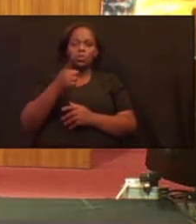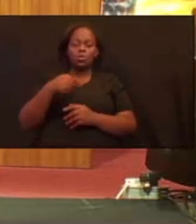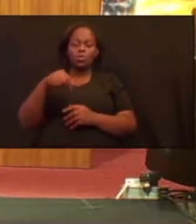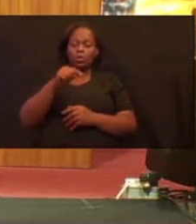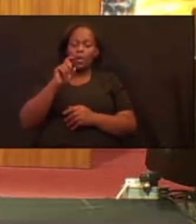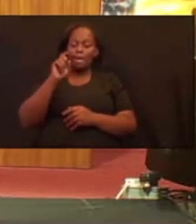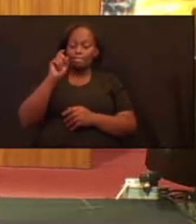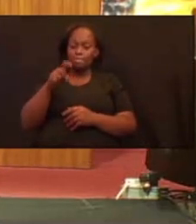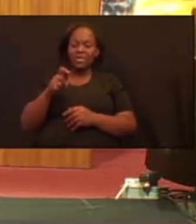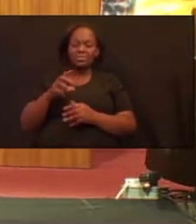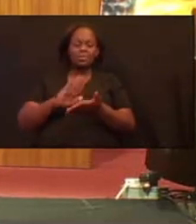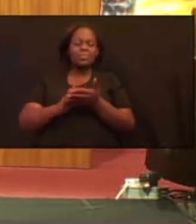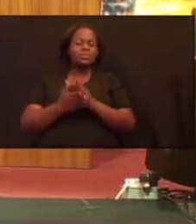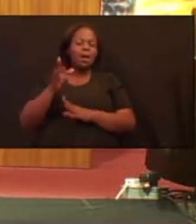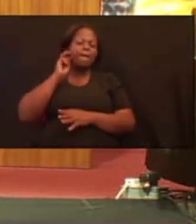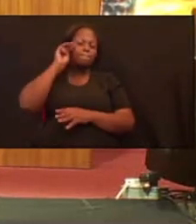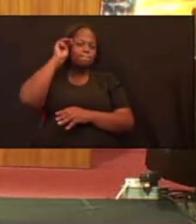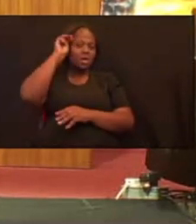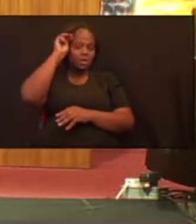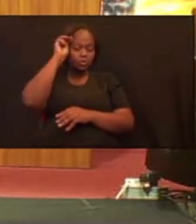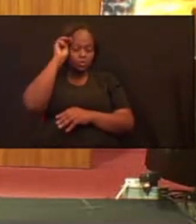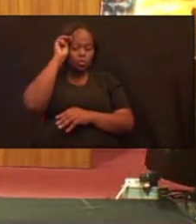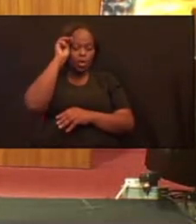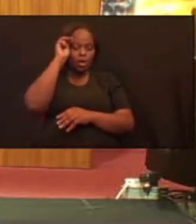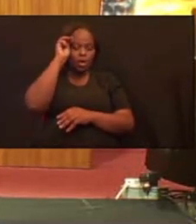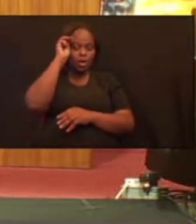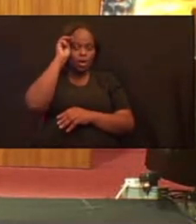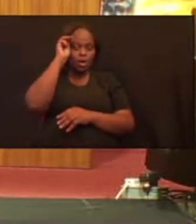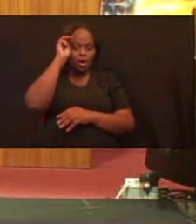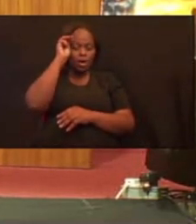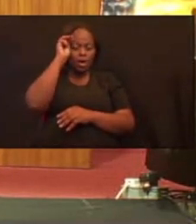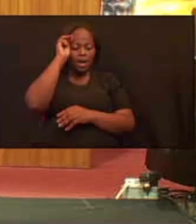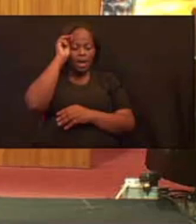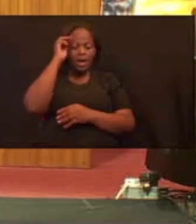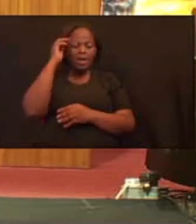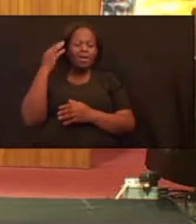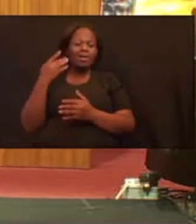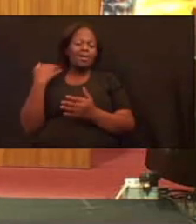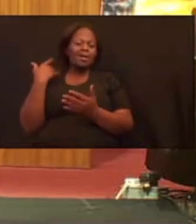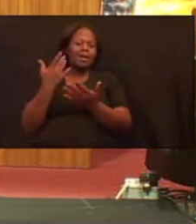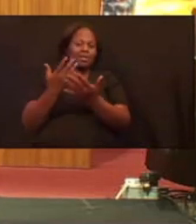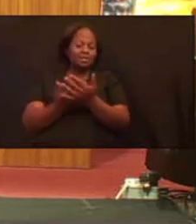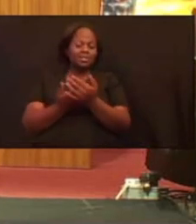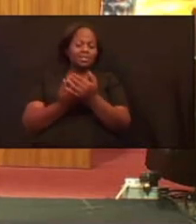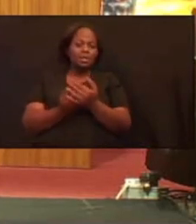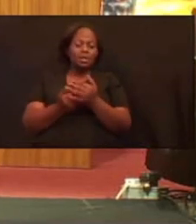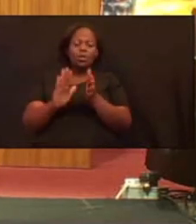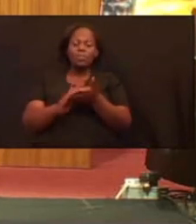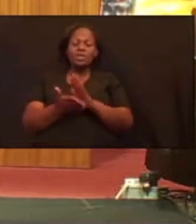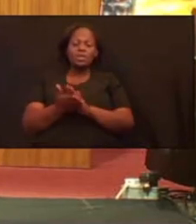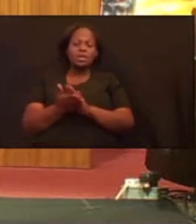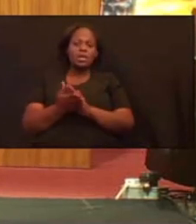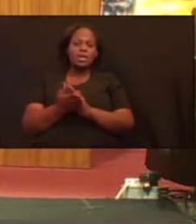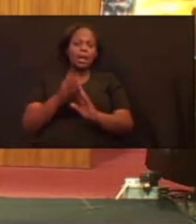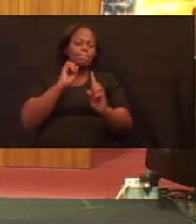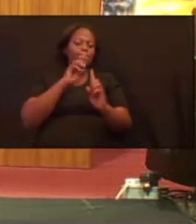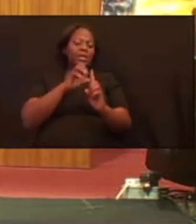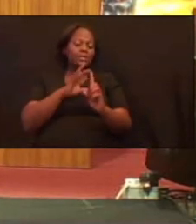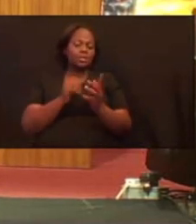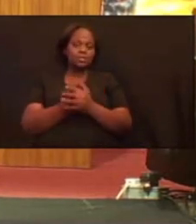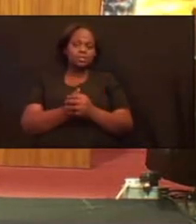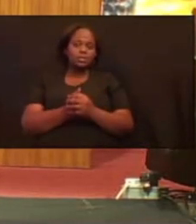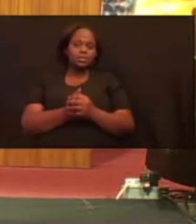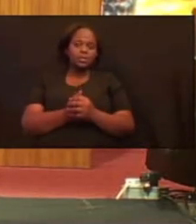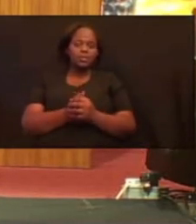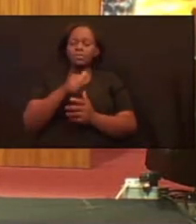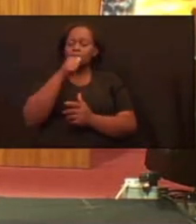and maturity to the degree to which we are mentored. And the secret of the growth of the believer is